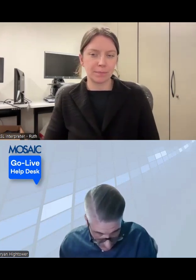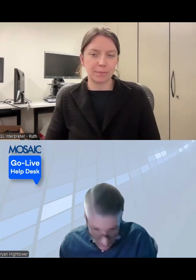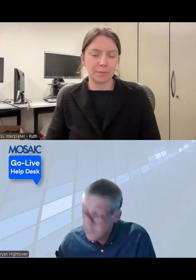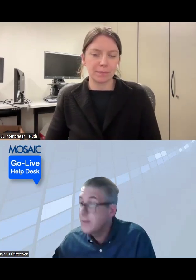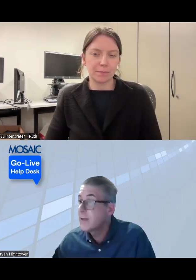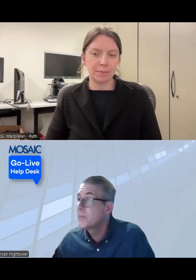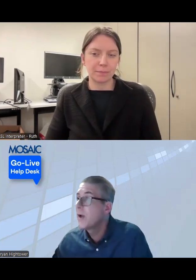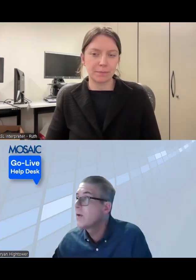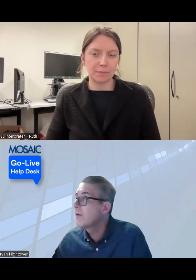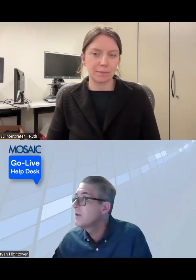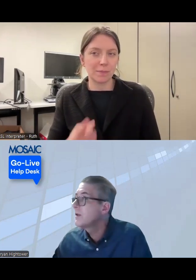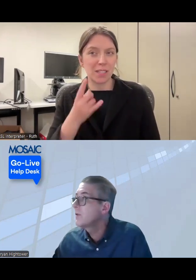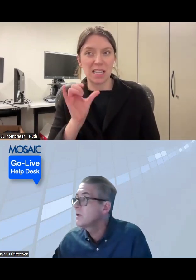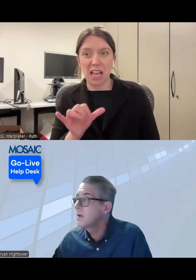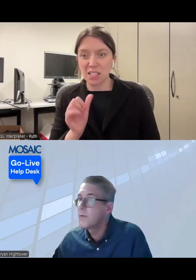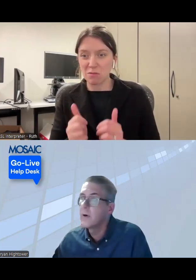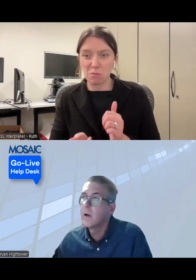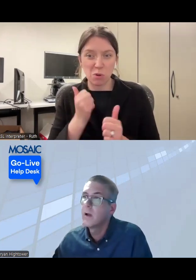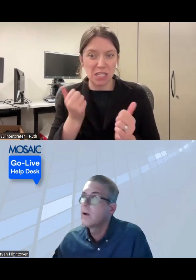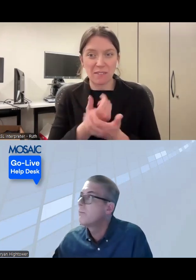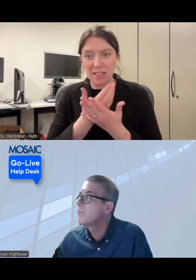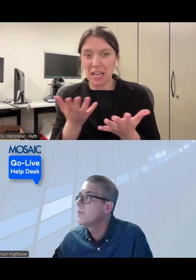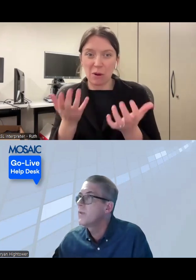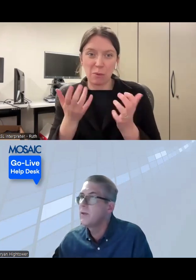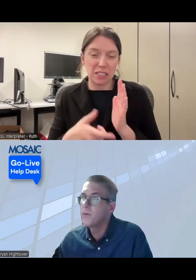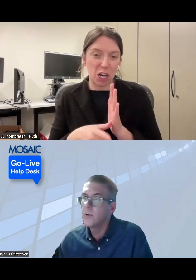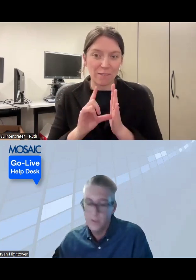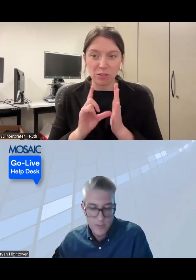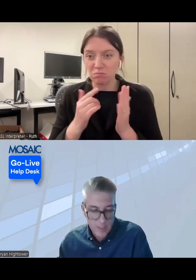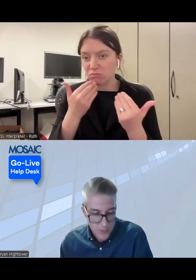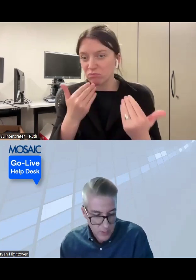And I think that's about everything I wanted to cover. Thank you for your attention.